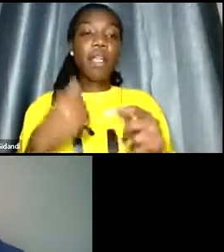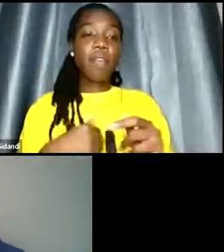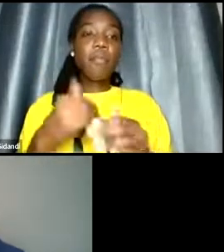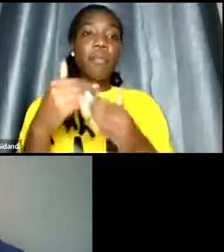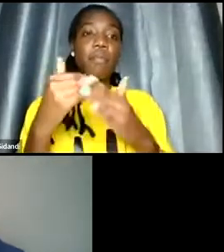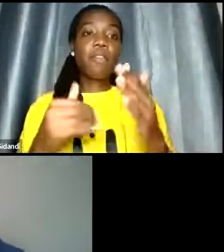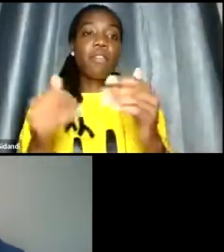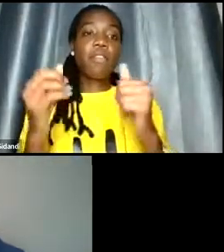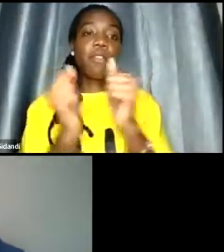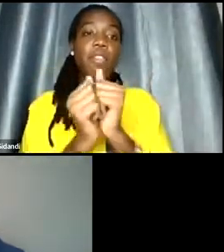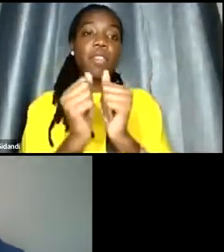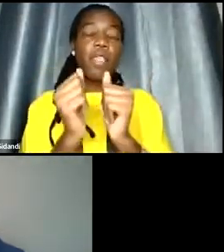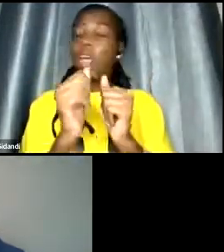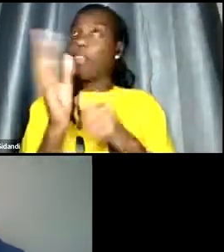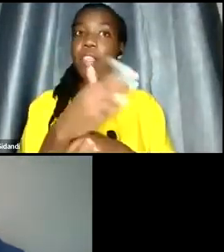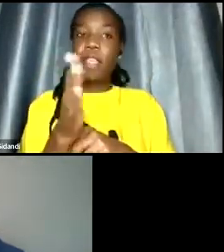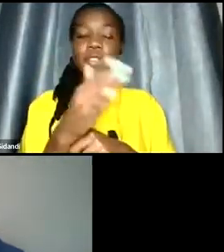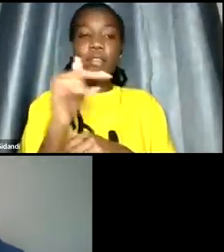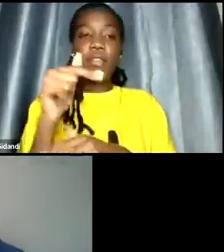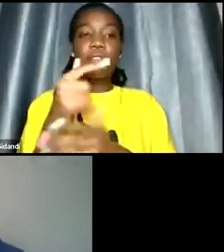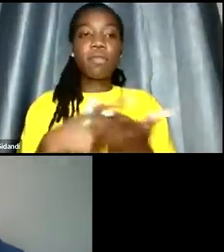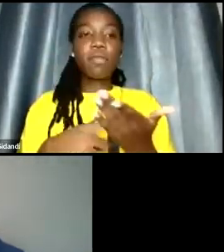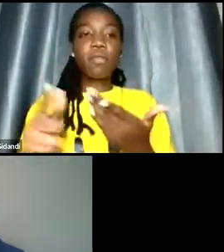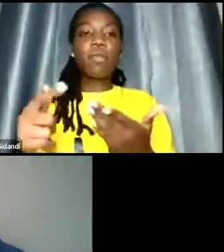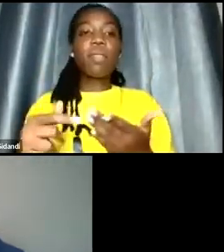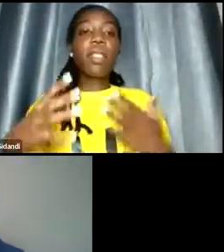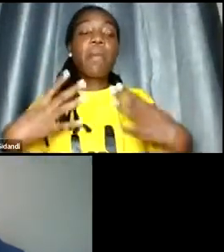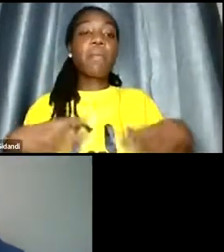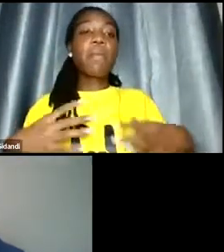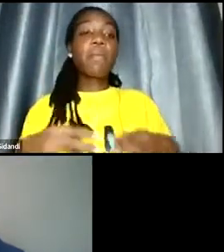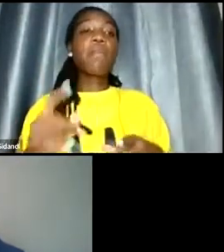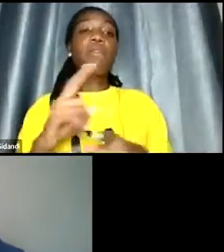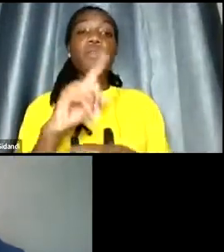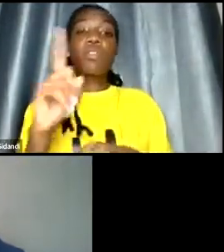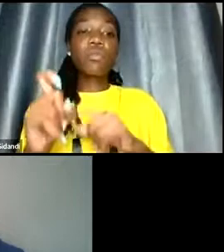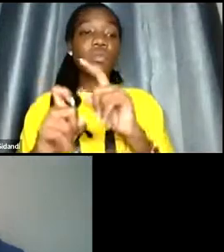Now, Joseph, you've raised quite some really, really good